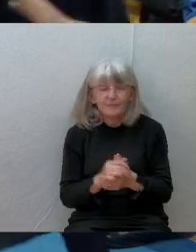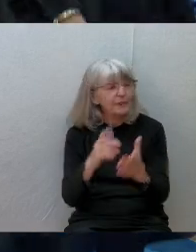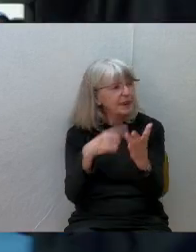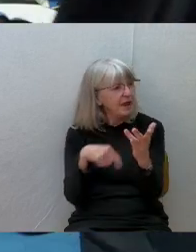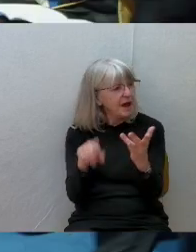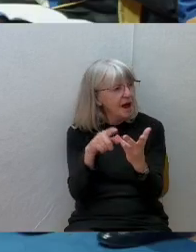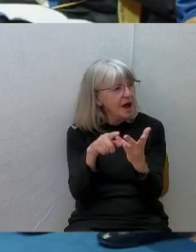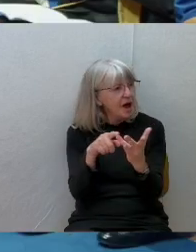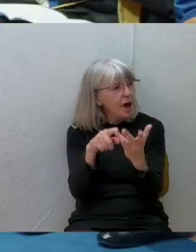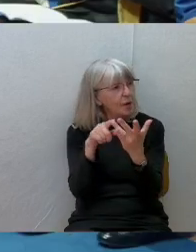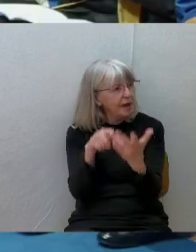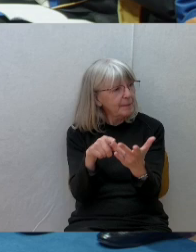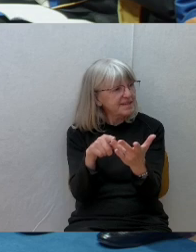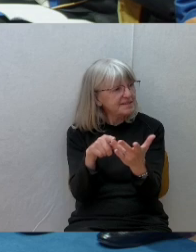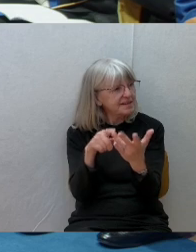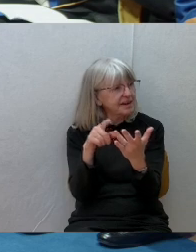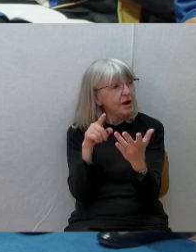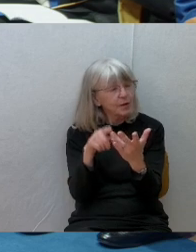Olabisi Ojajuni.